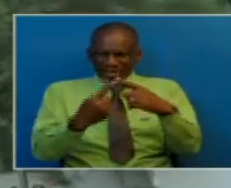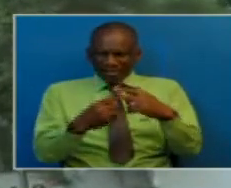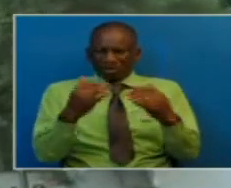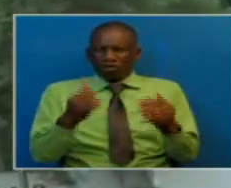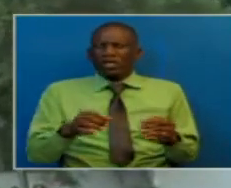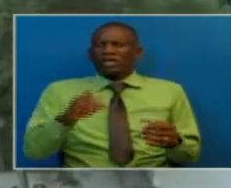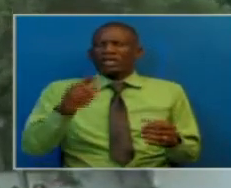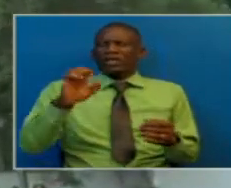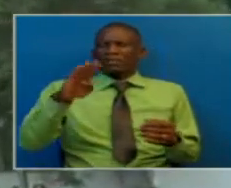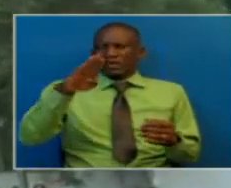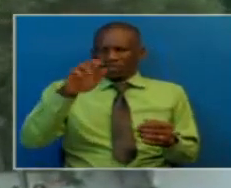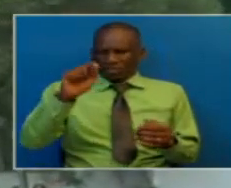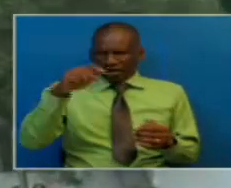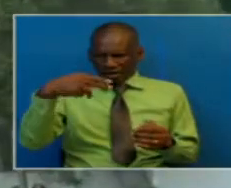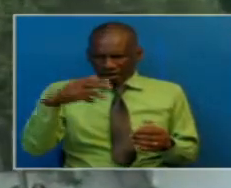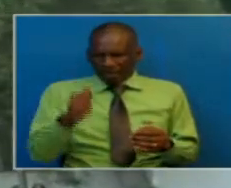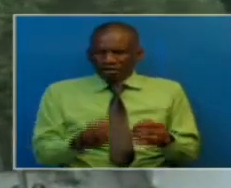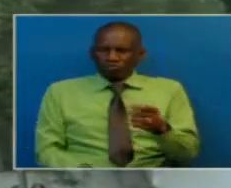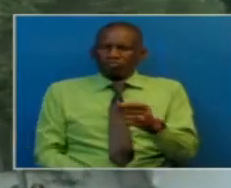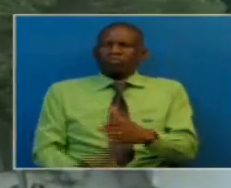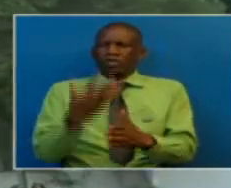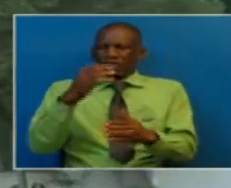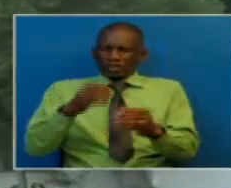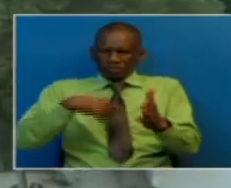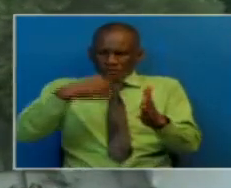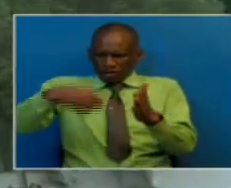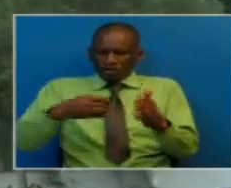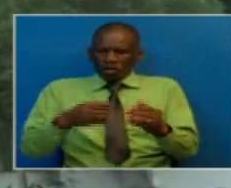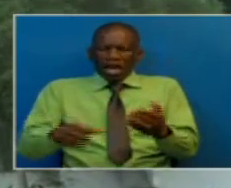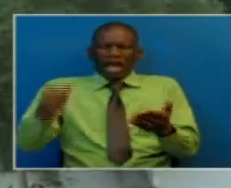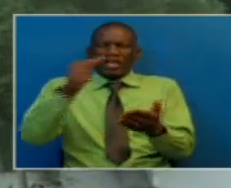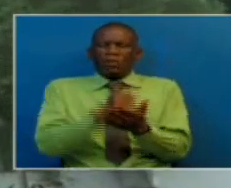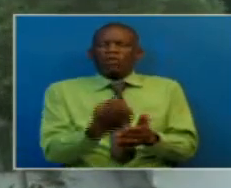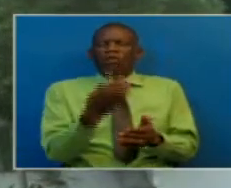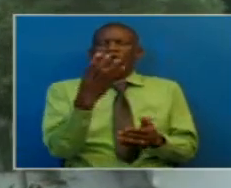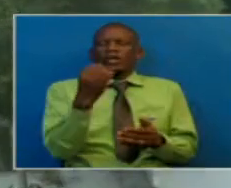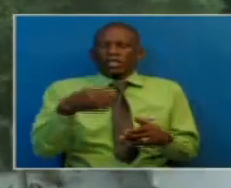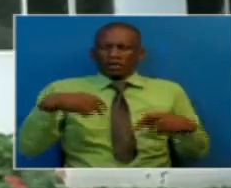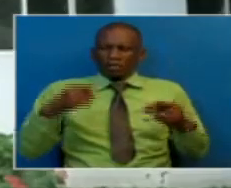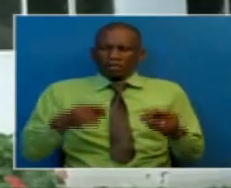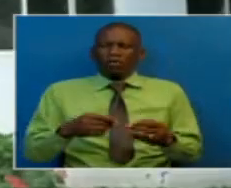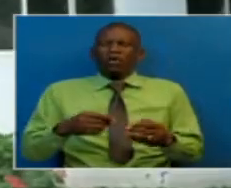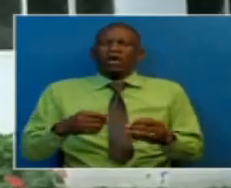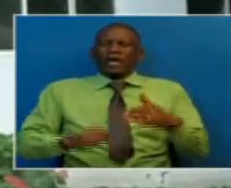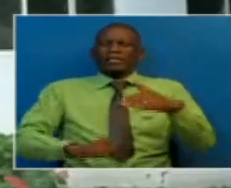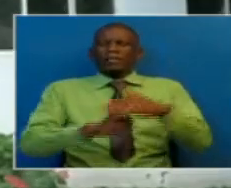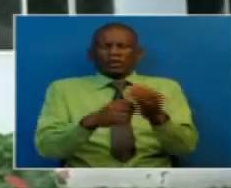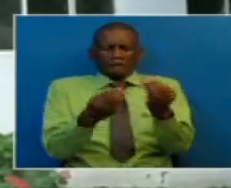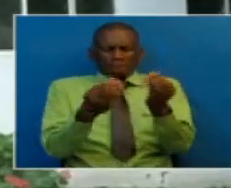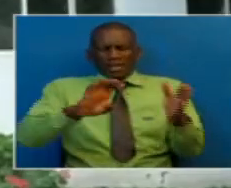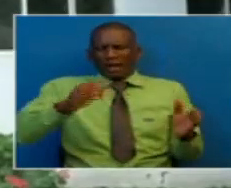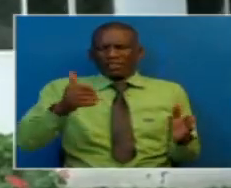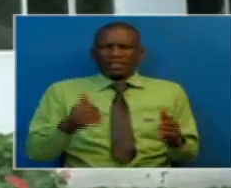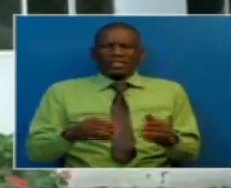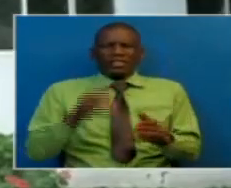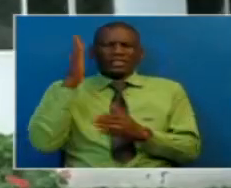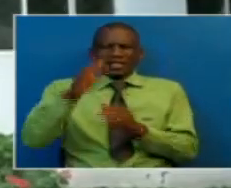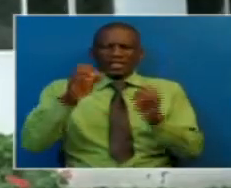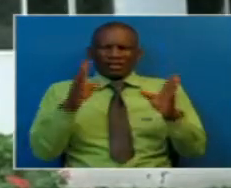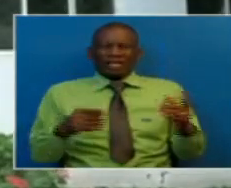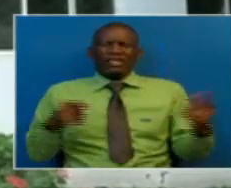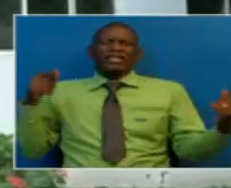liquor-making company from her hometown, employing more than 400 people directly and supporting tens of thousands indirectly.